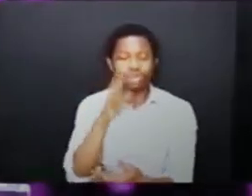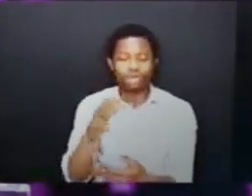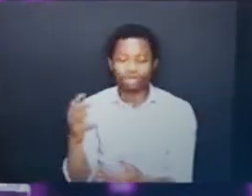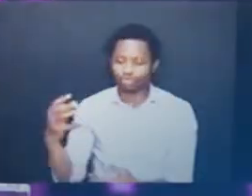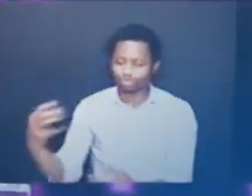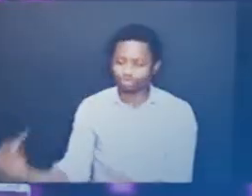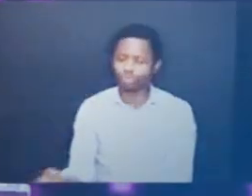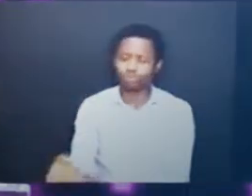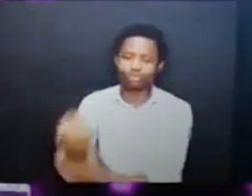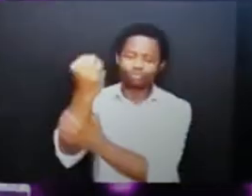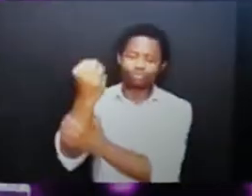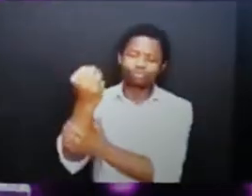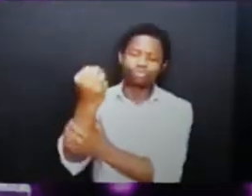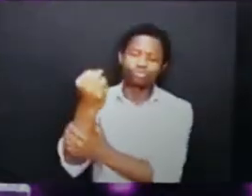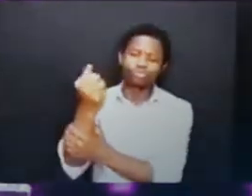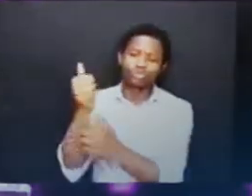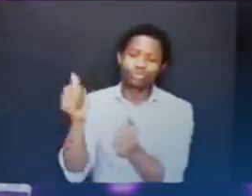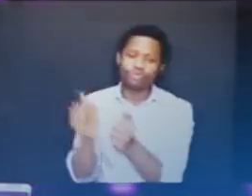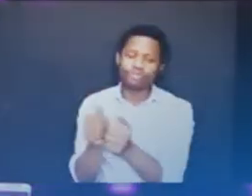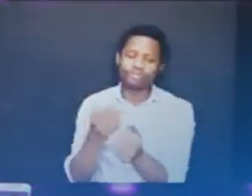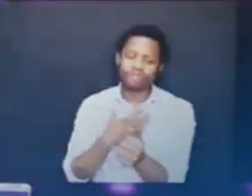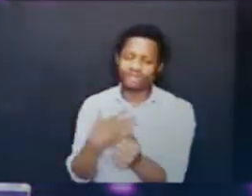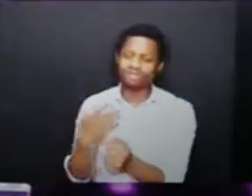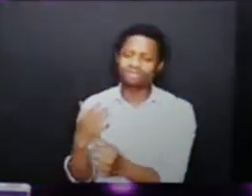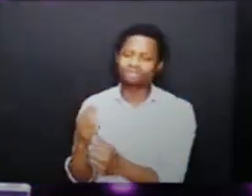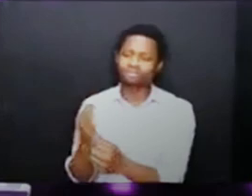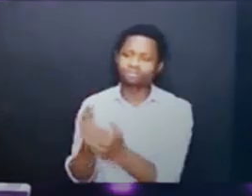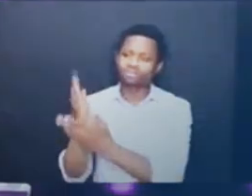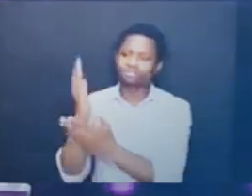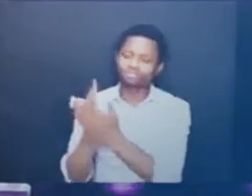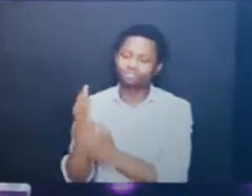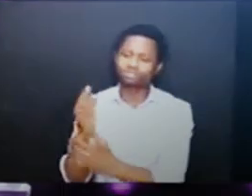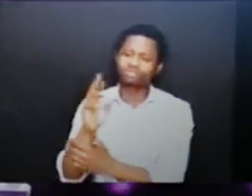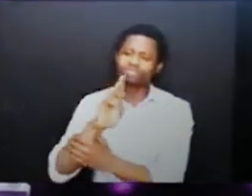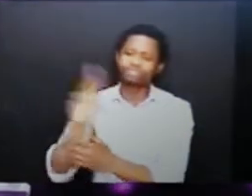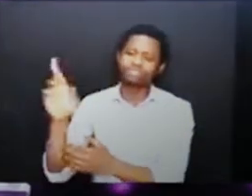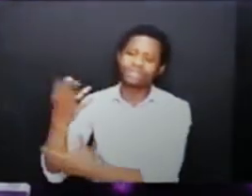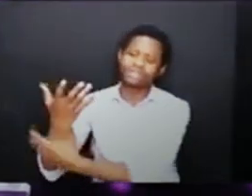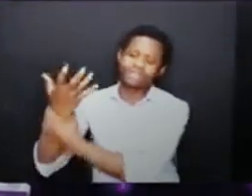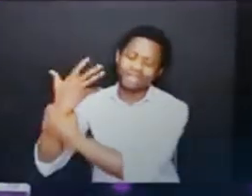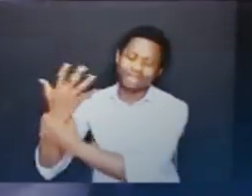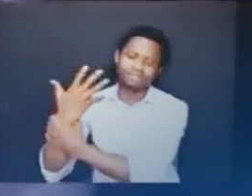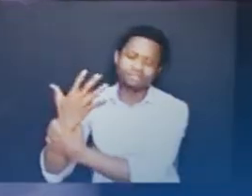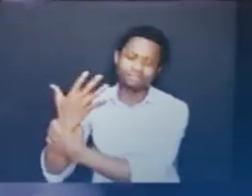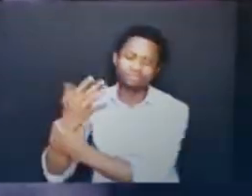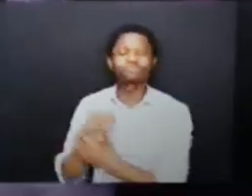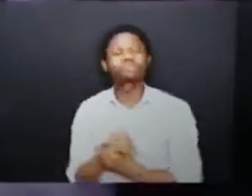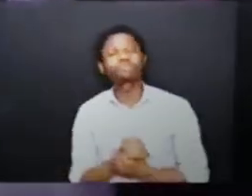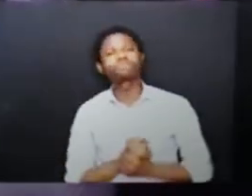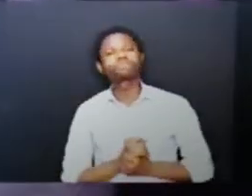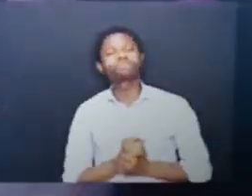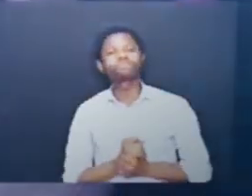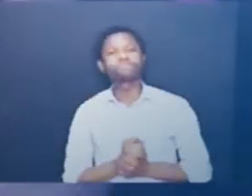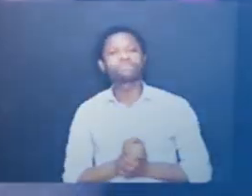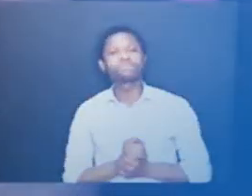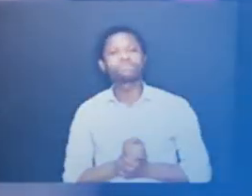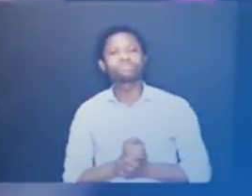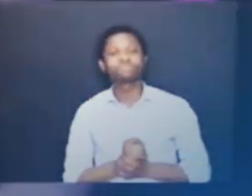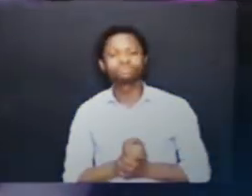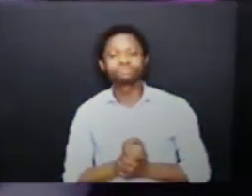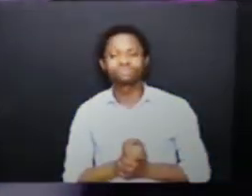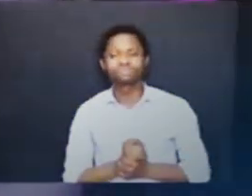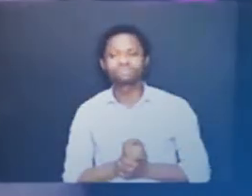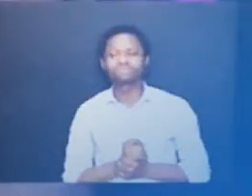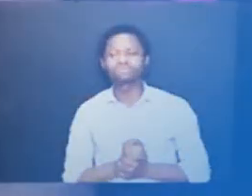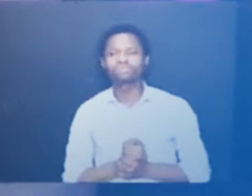with my righteous right hand. Ebrade se ensuro na mene wo ewo ho e ma wa komantu na mene wo nyankopon